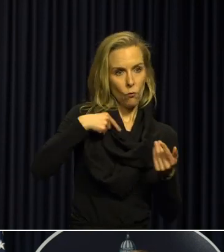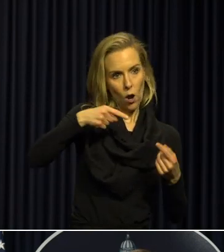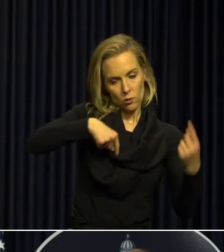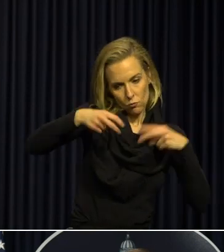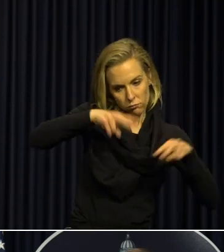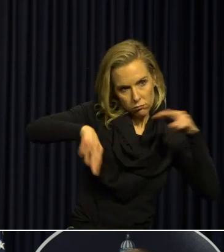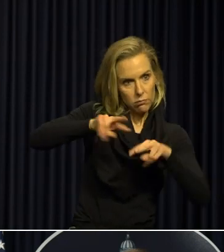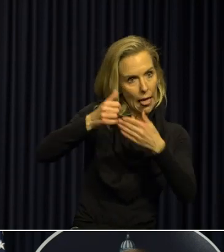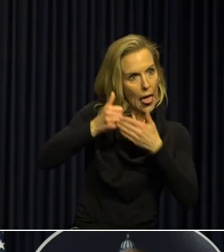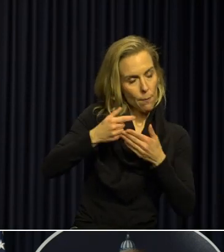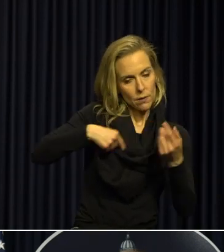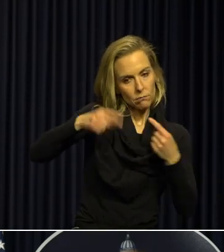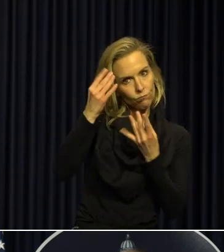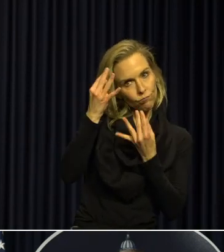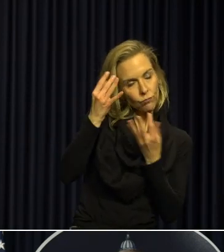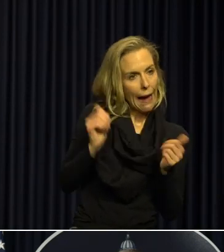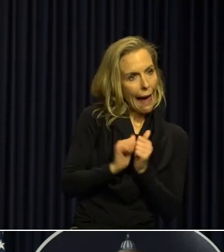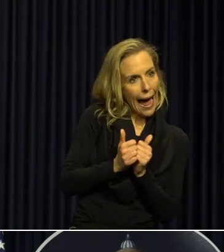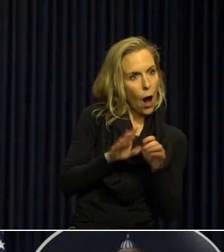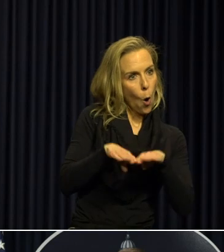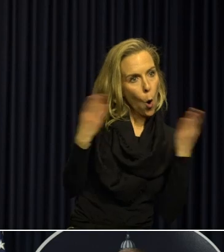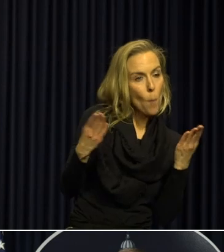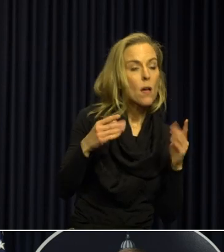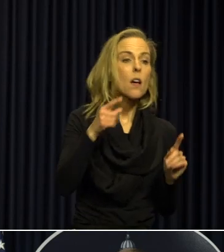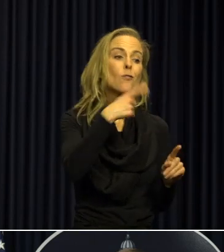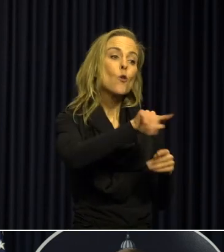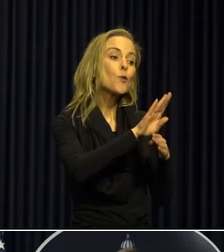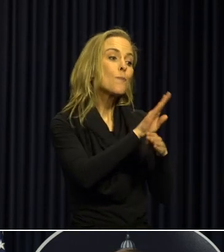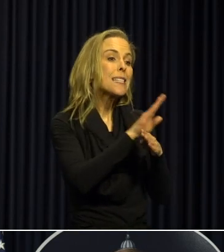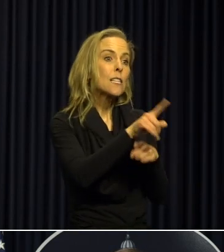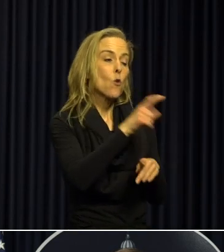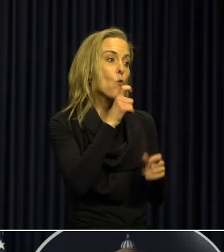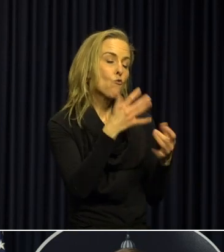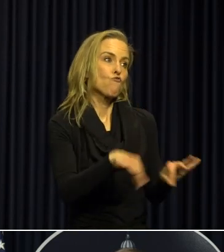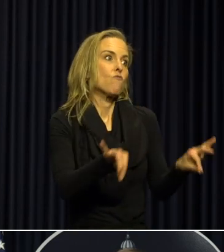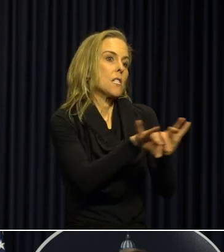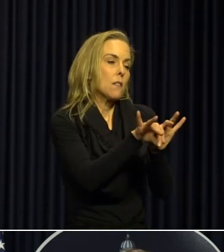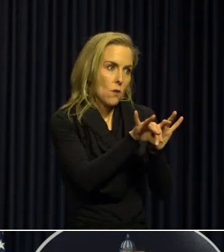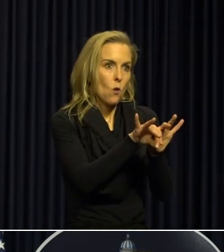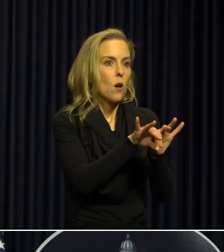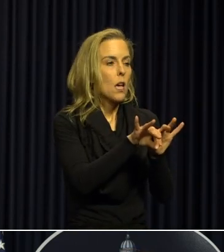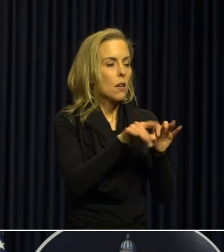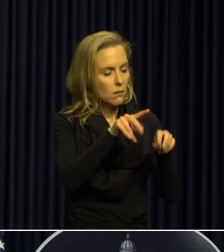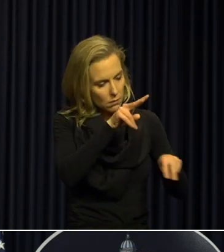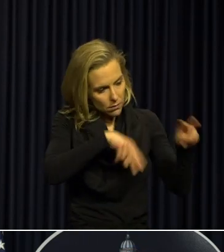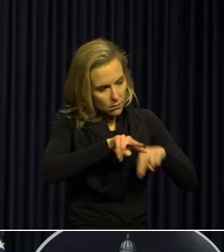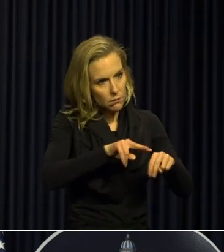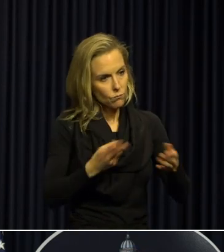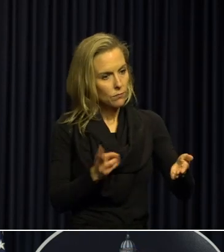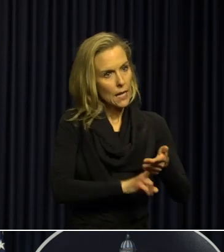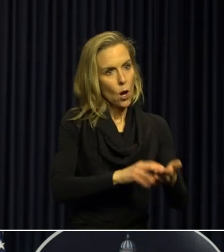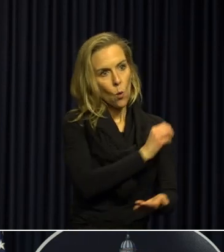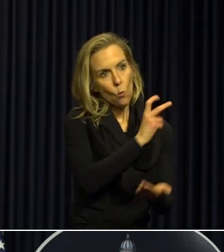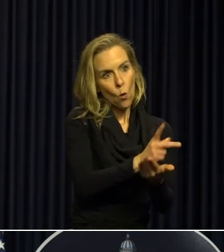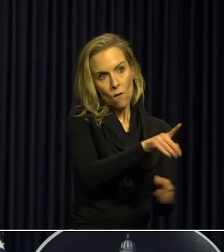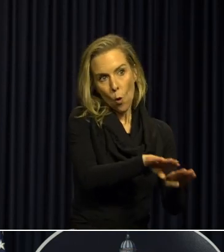our public health officials being critically important in looking at it and ultimately signing off.